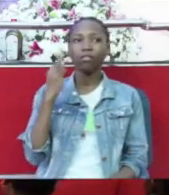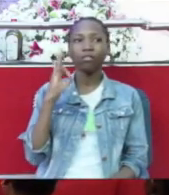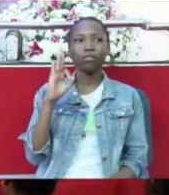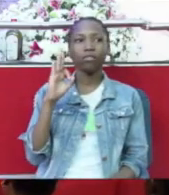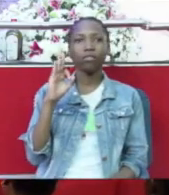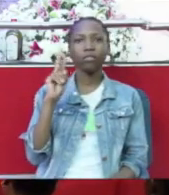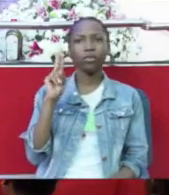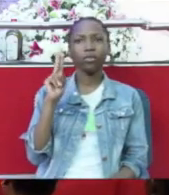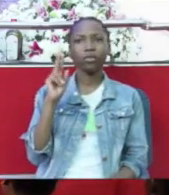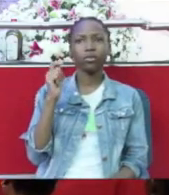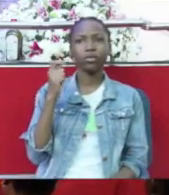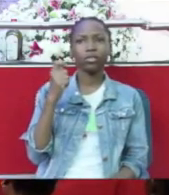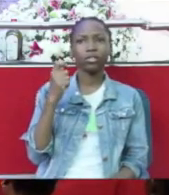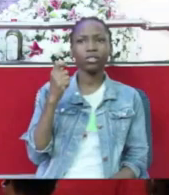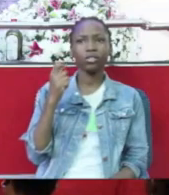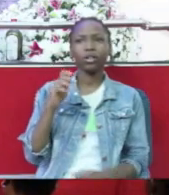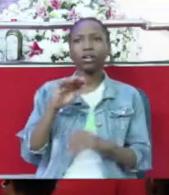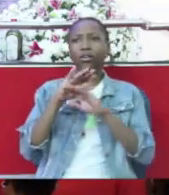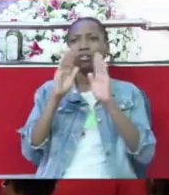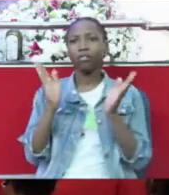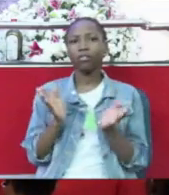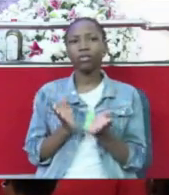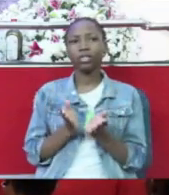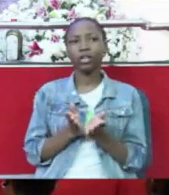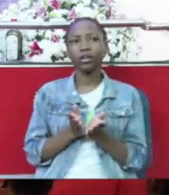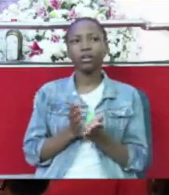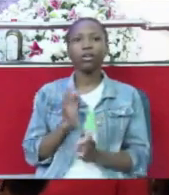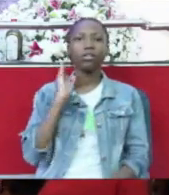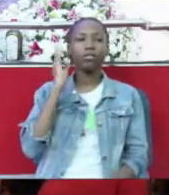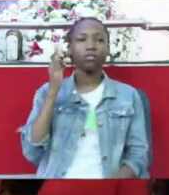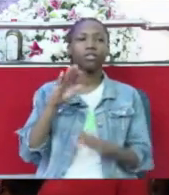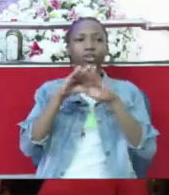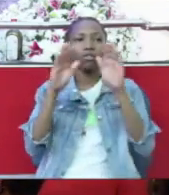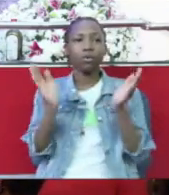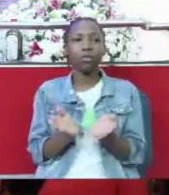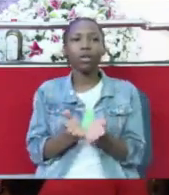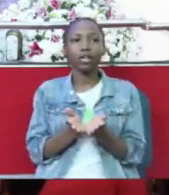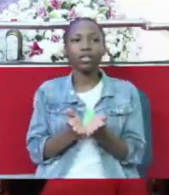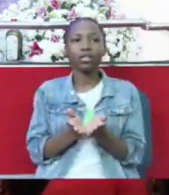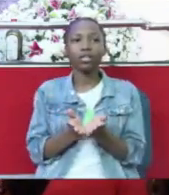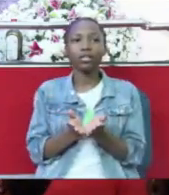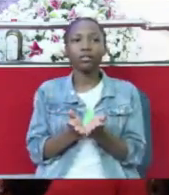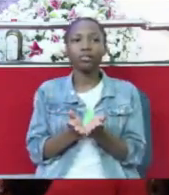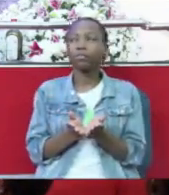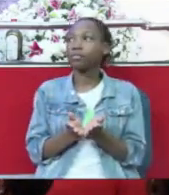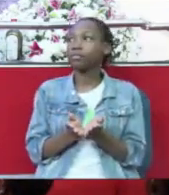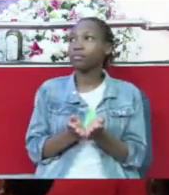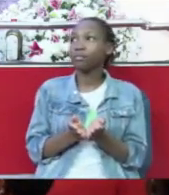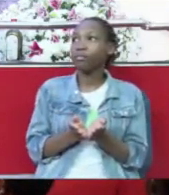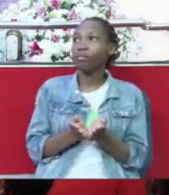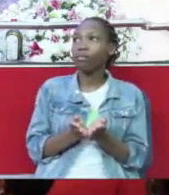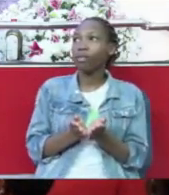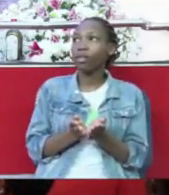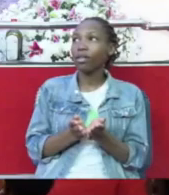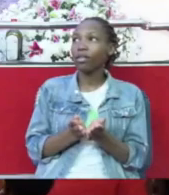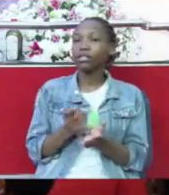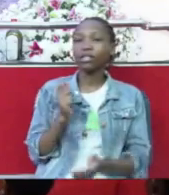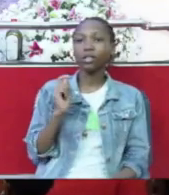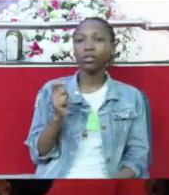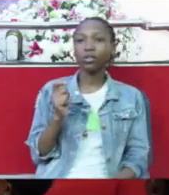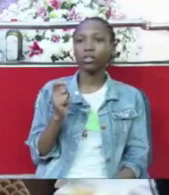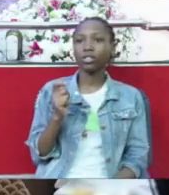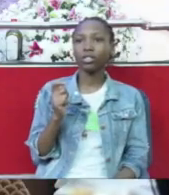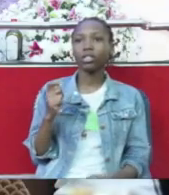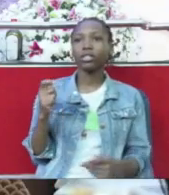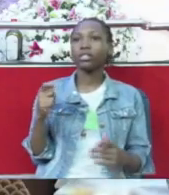uchumi ya dunia. Think of the future of world technological innovations. Teknolojia ya kimataifa ya dunia.